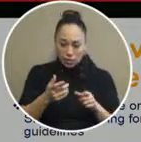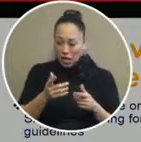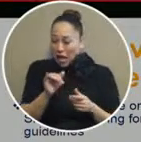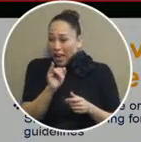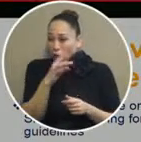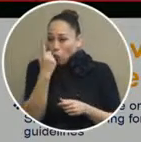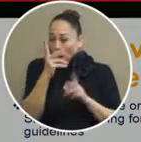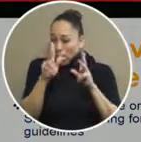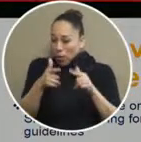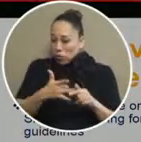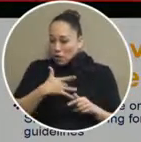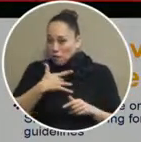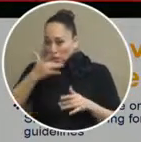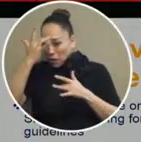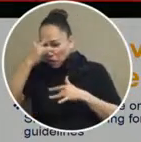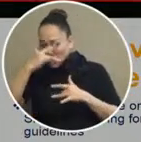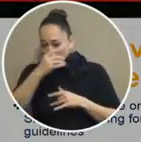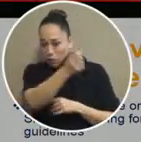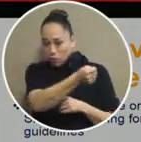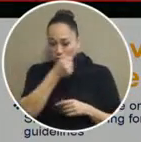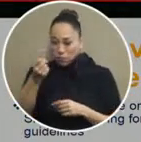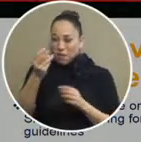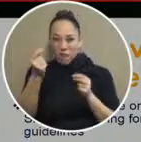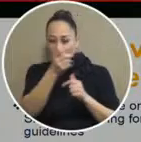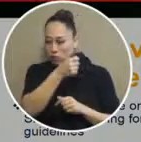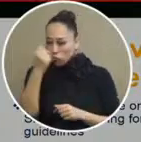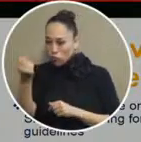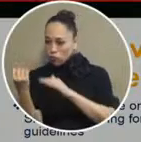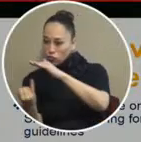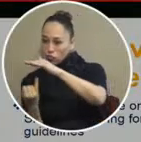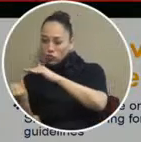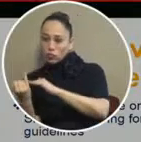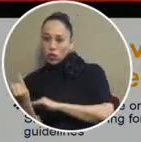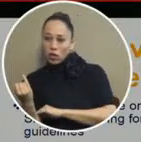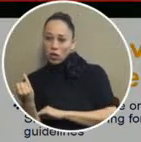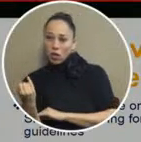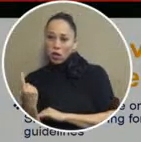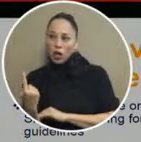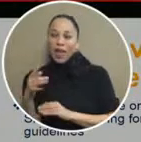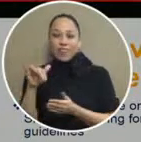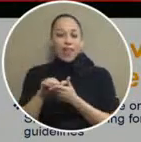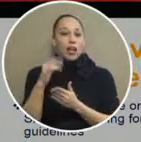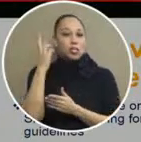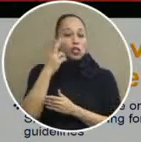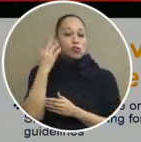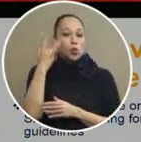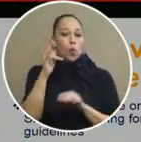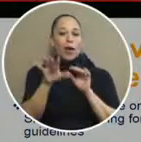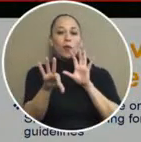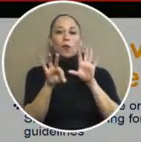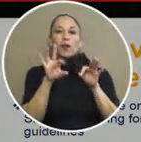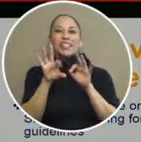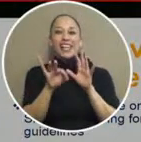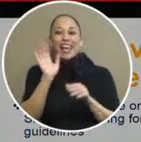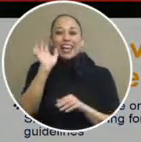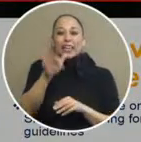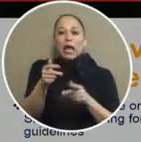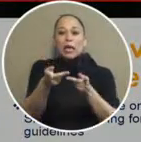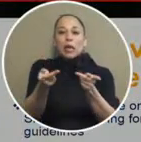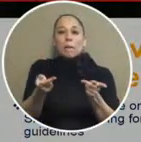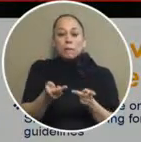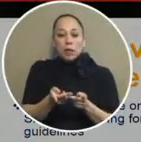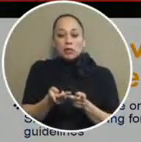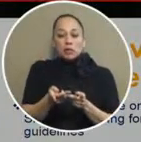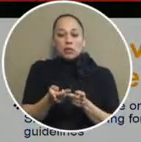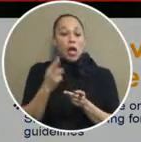symptomatic, they are immediately isolated there at the facility. It was one of the reasons why we selected this site,